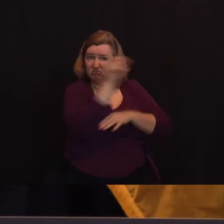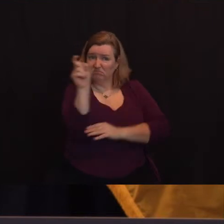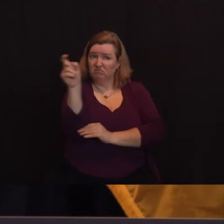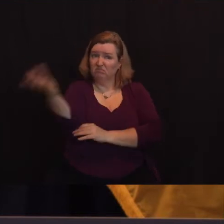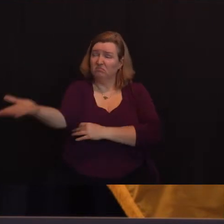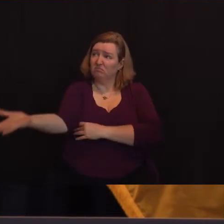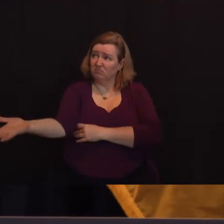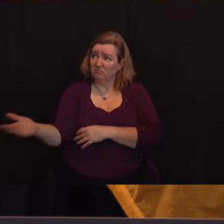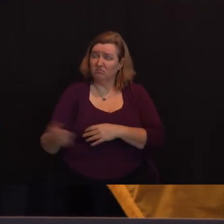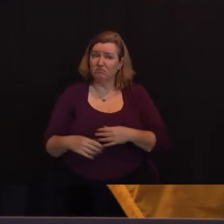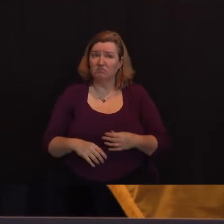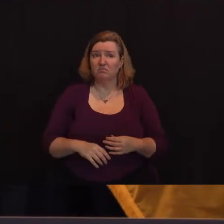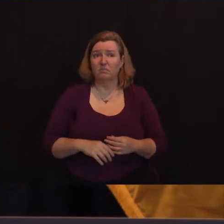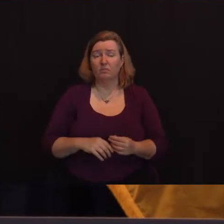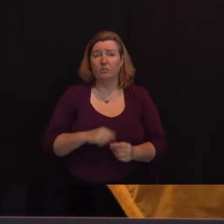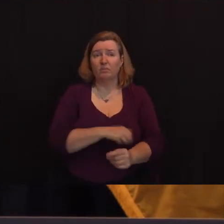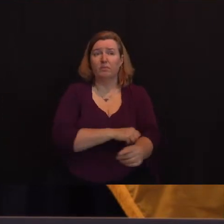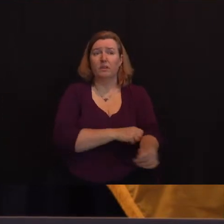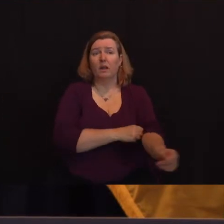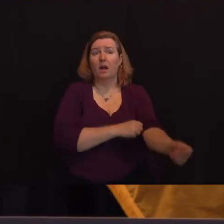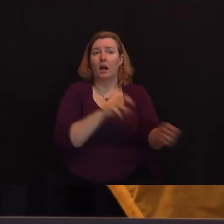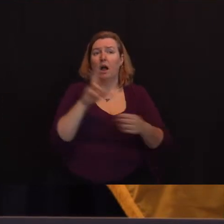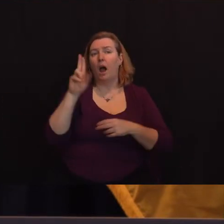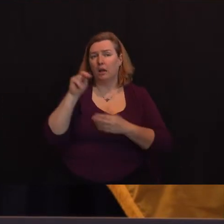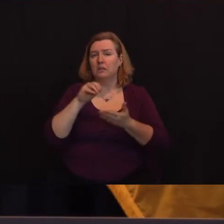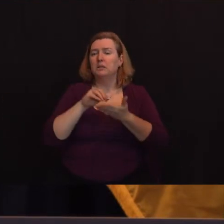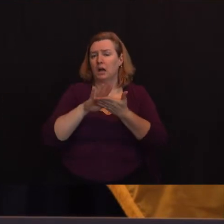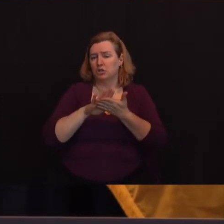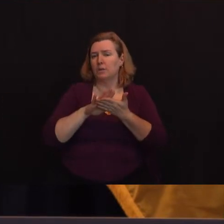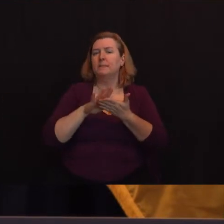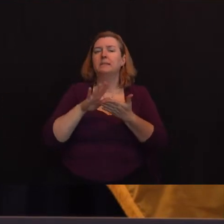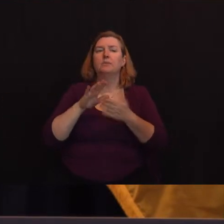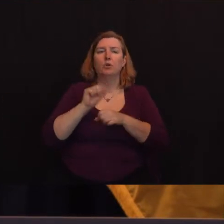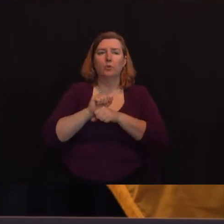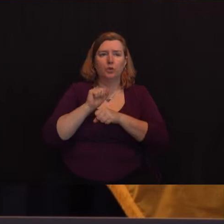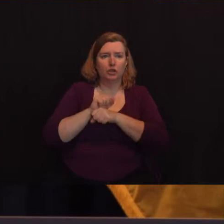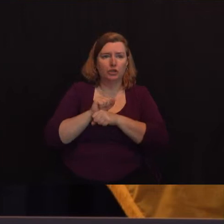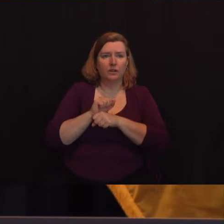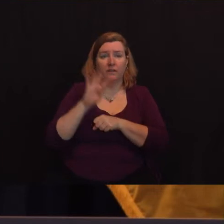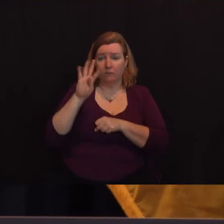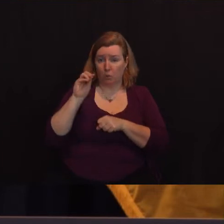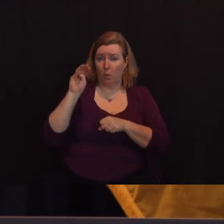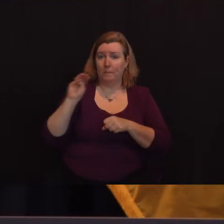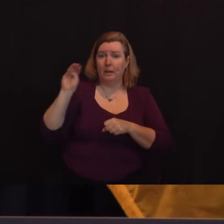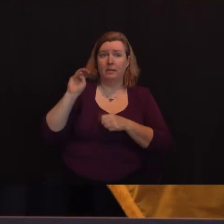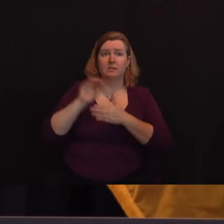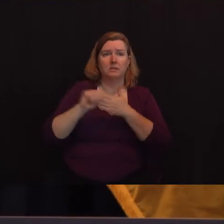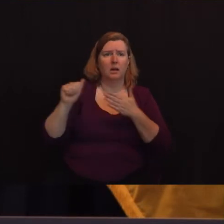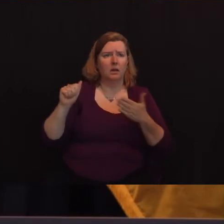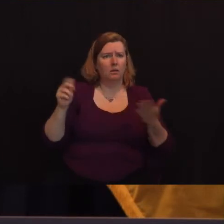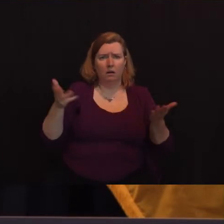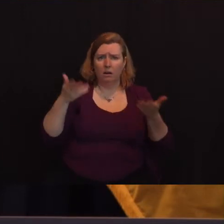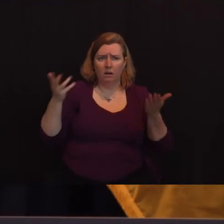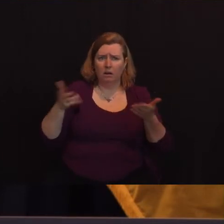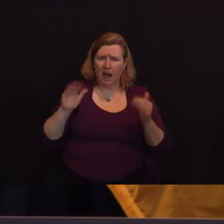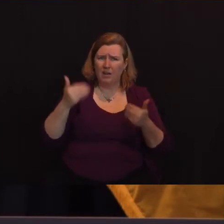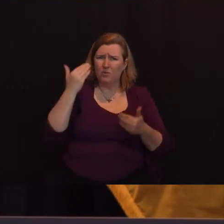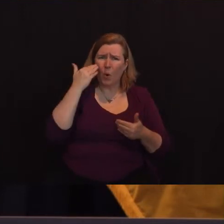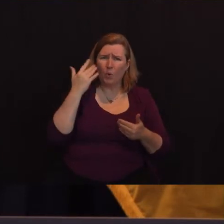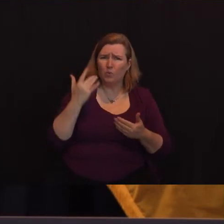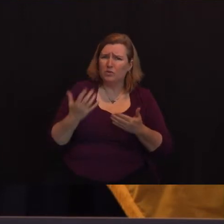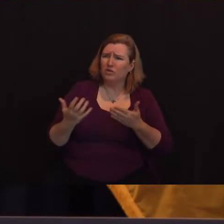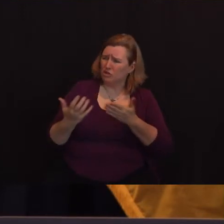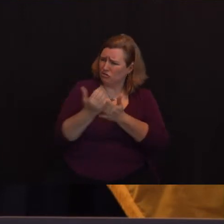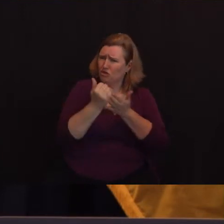administered? And how will the determination be made if someone deserves money from that or not? Got it.